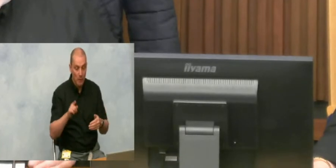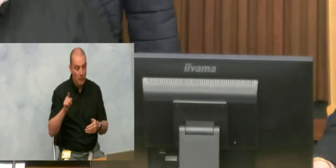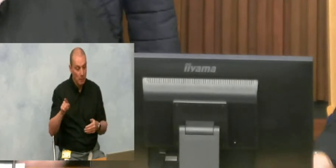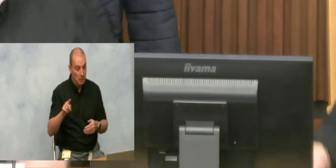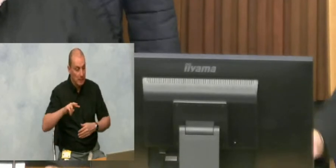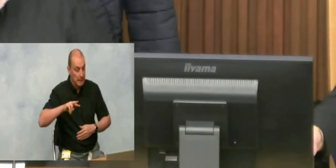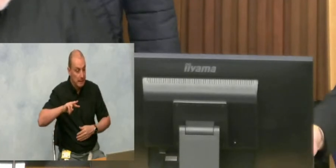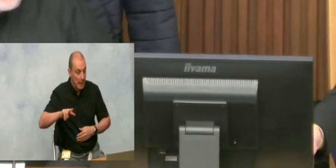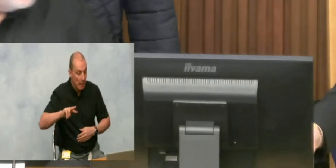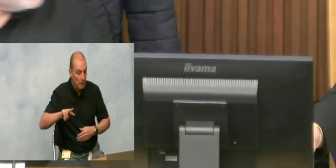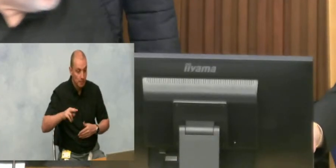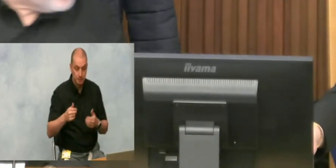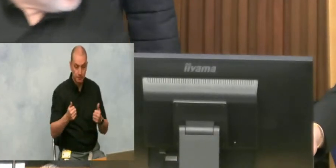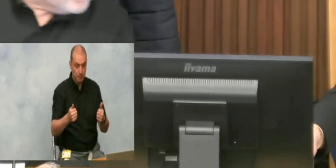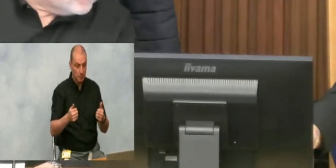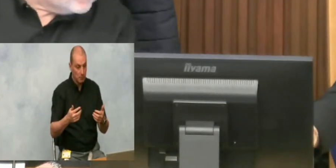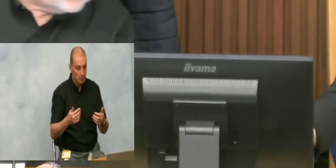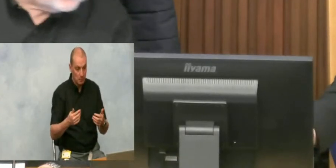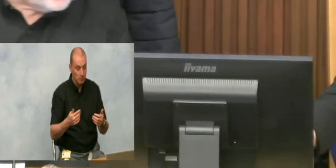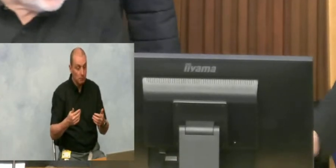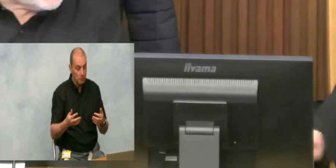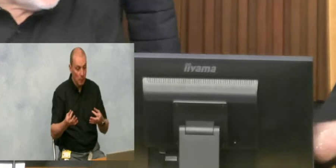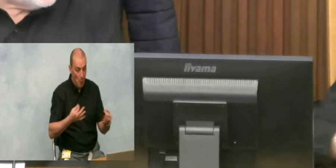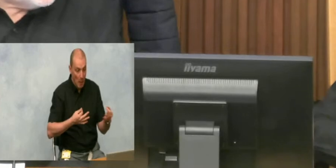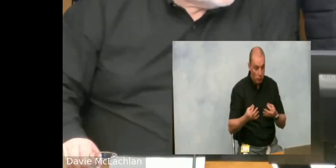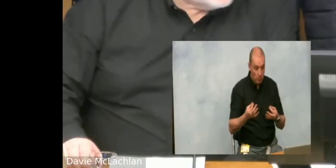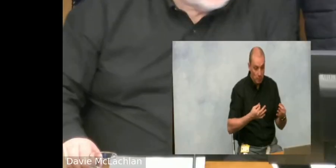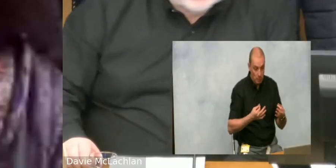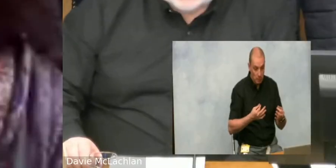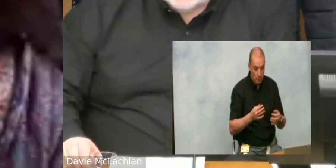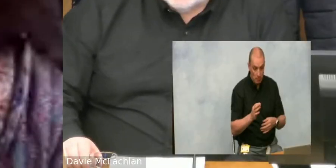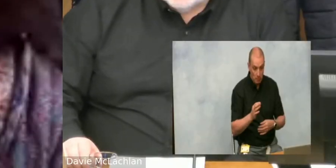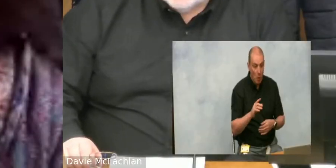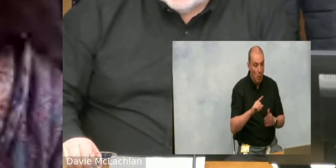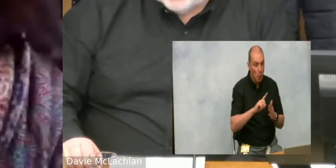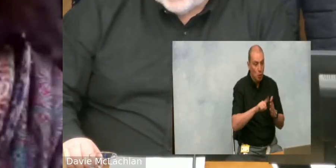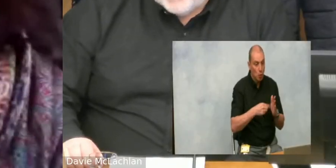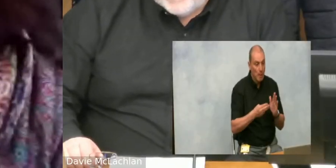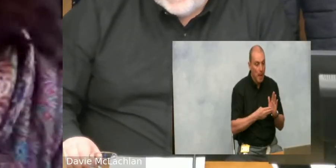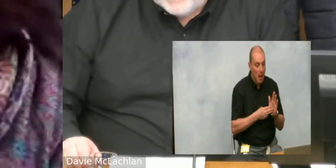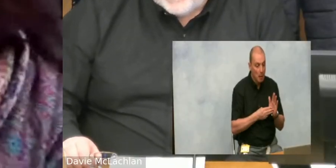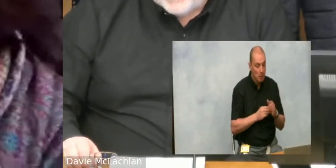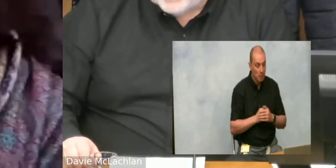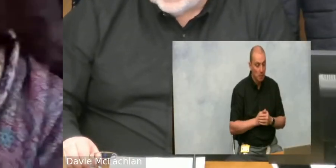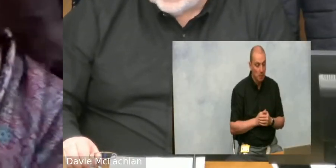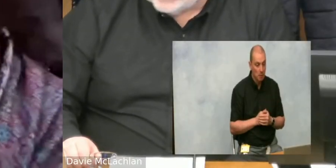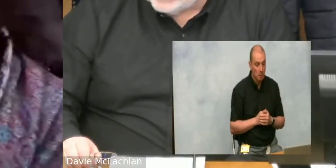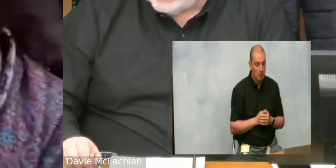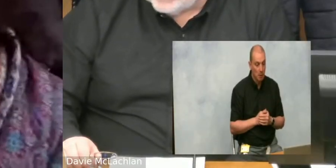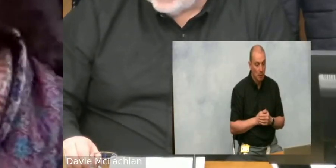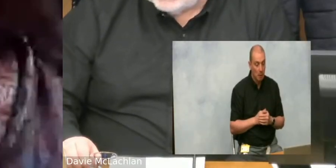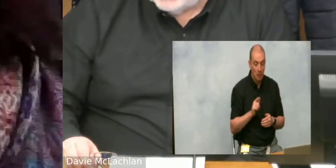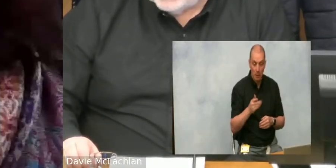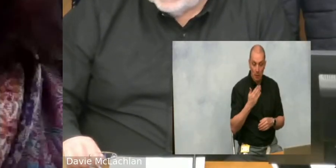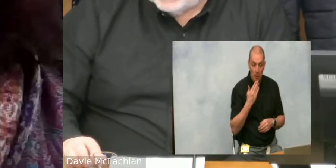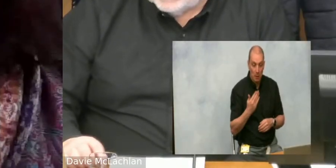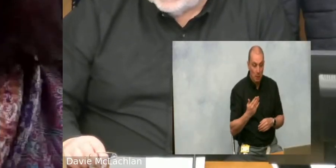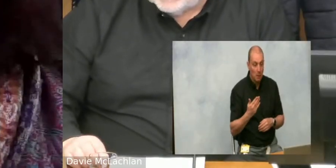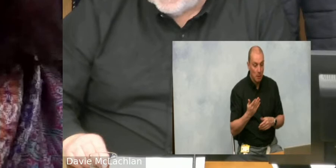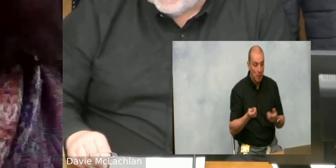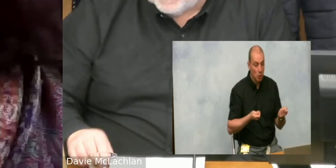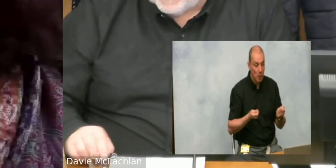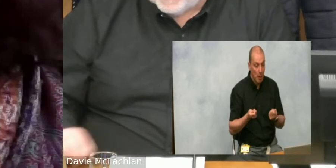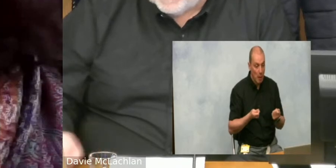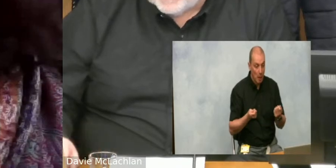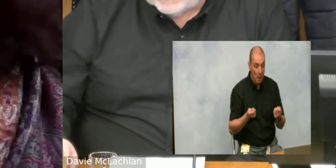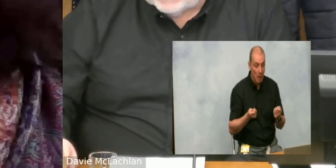questions or comments? Julia Mars. Thank you, Chair. Yes, I think this report can only